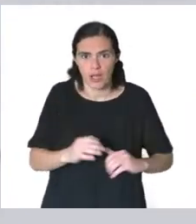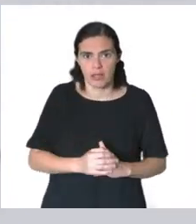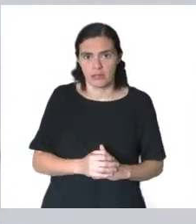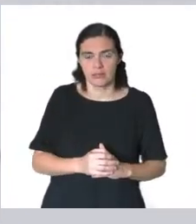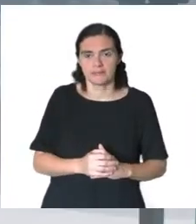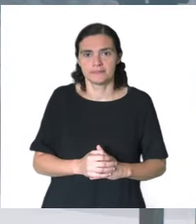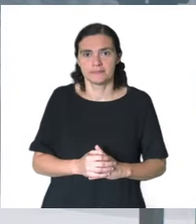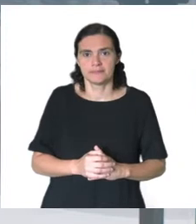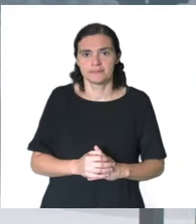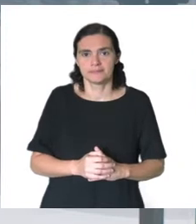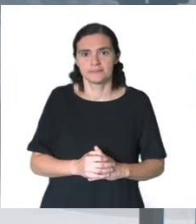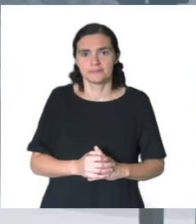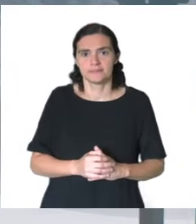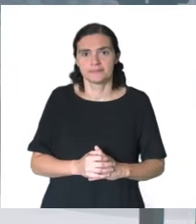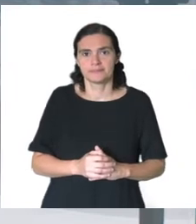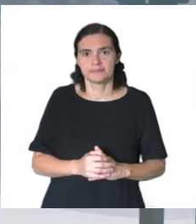have silence.